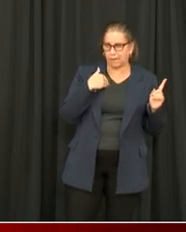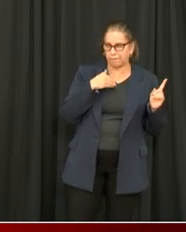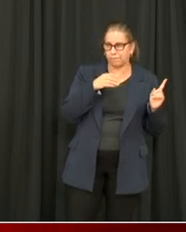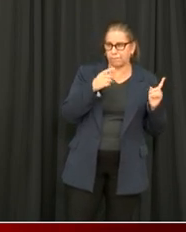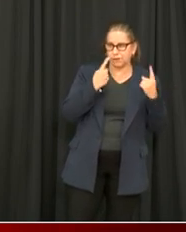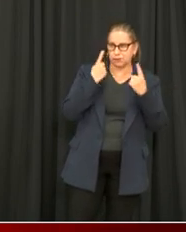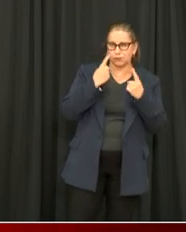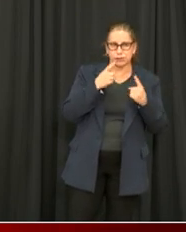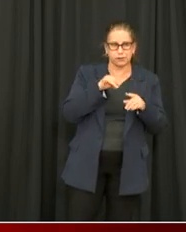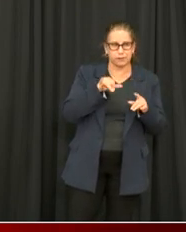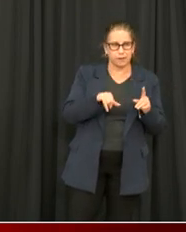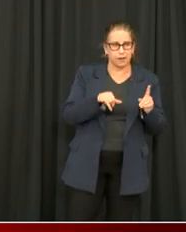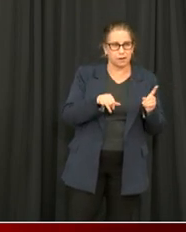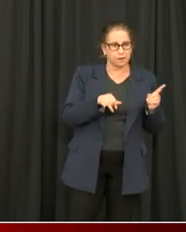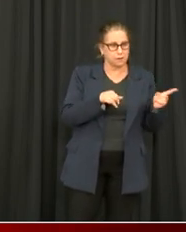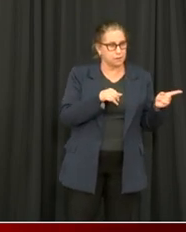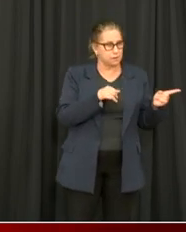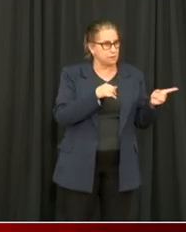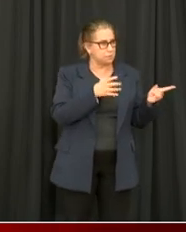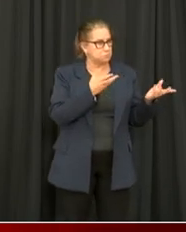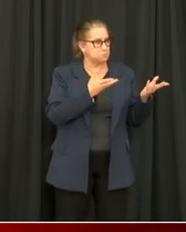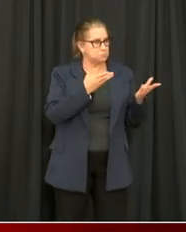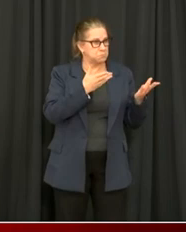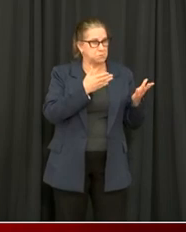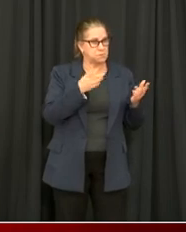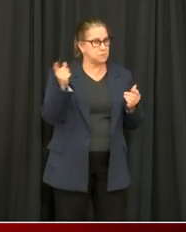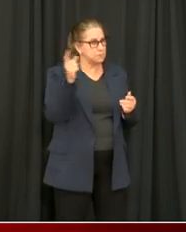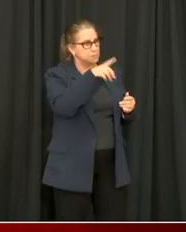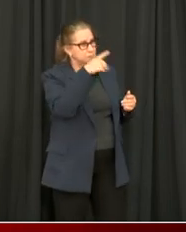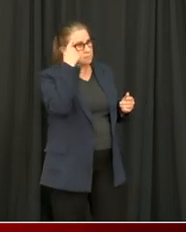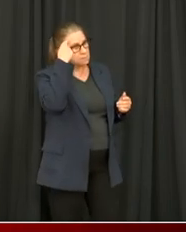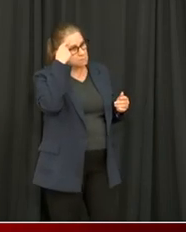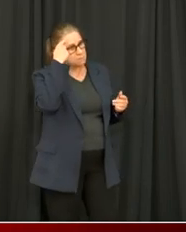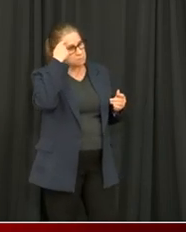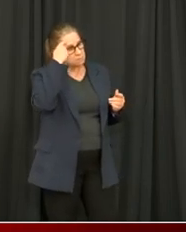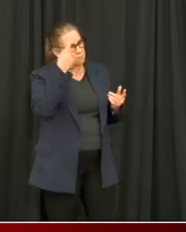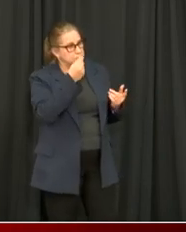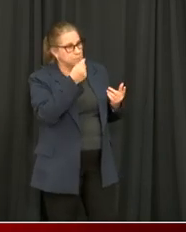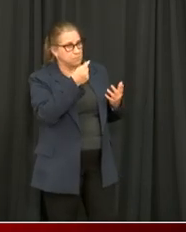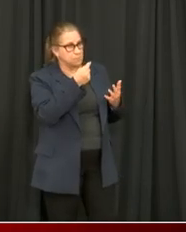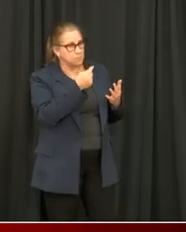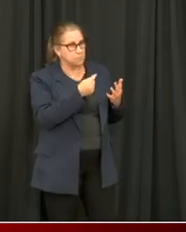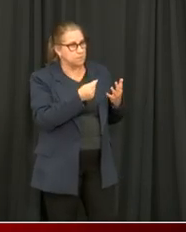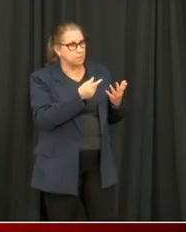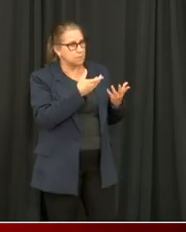you should reconsider some of this? Well, the council decides what it's going to reconsider.